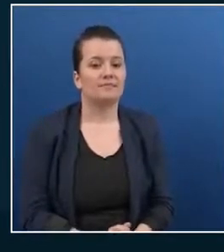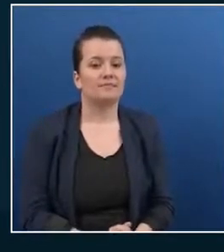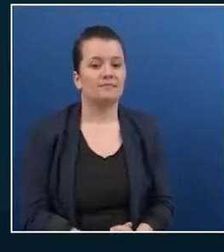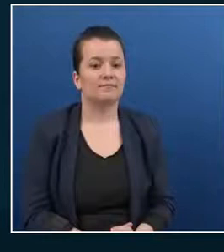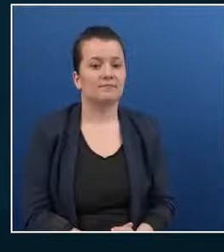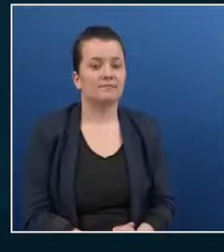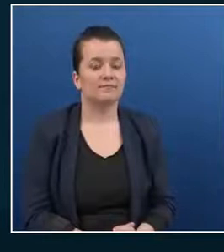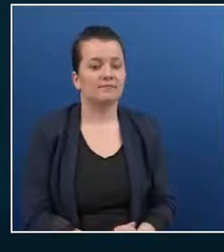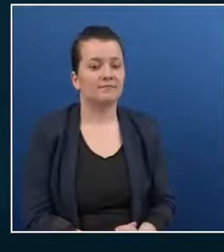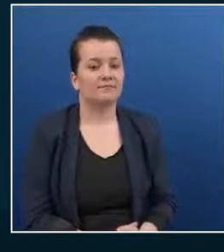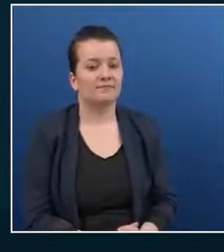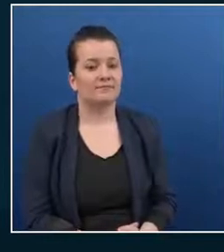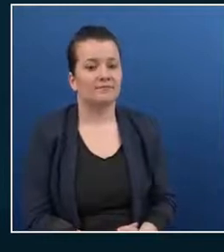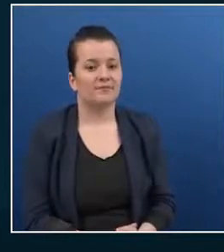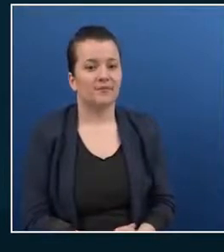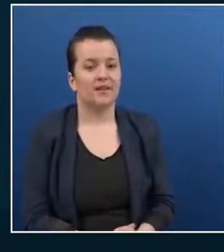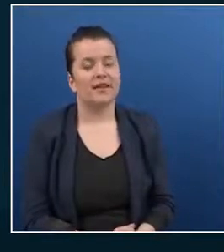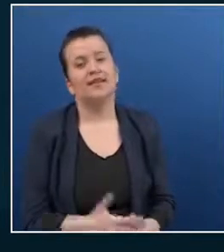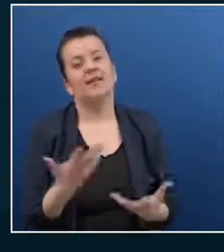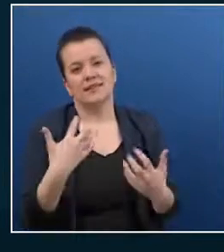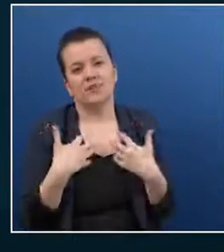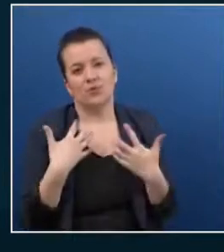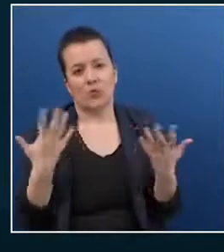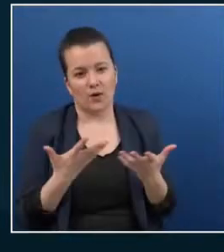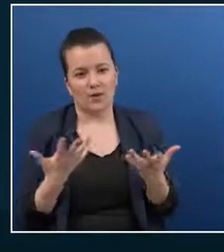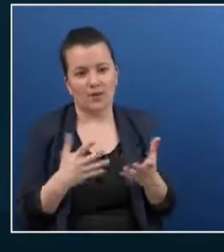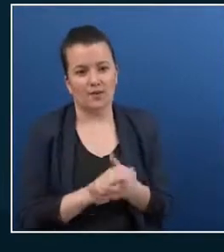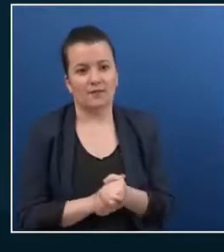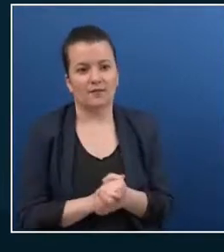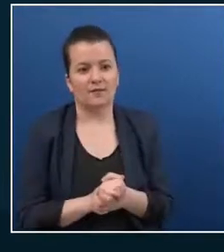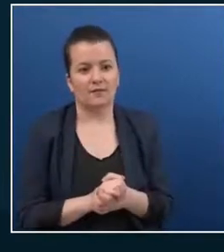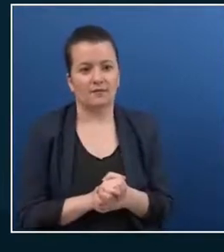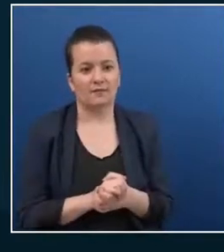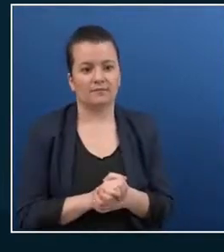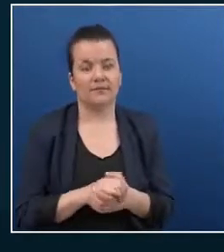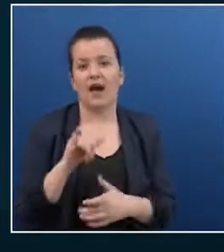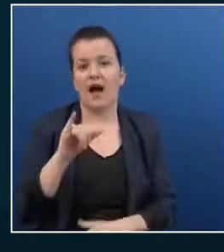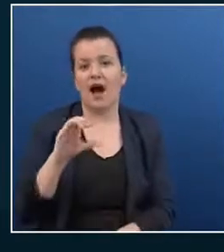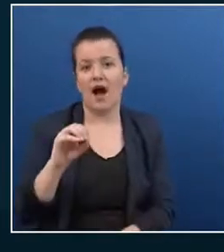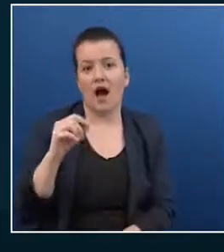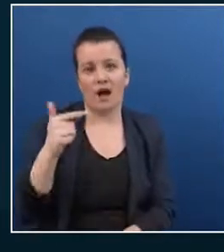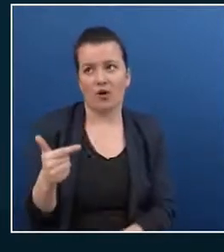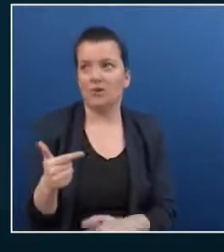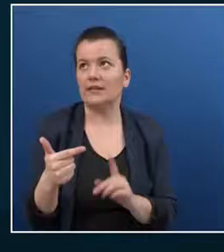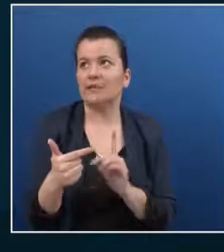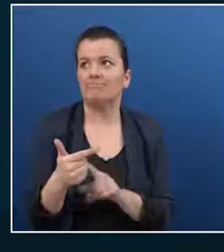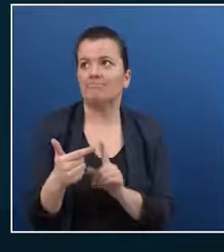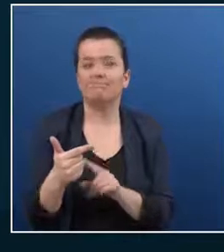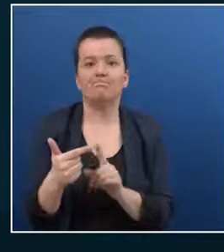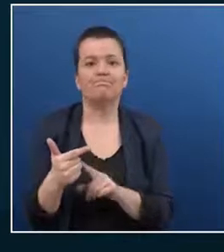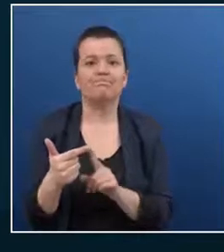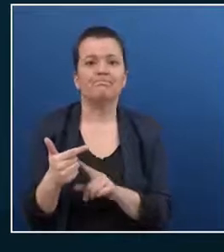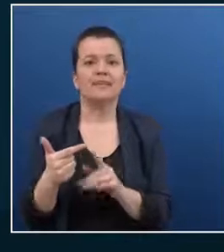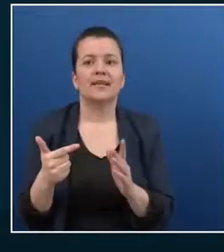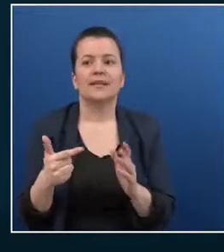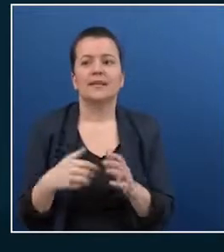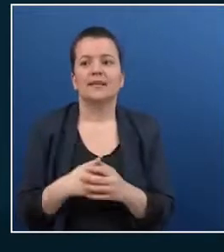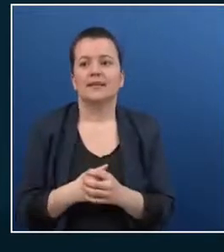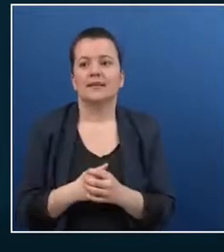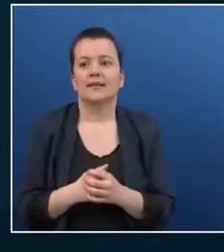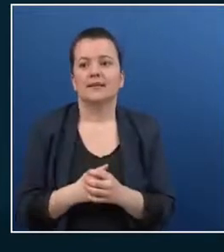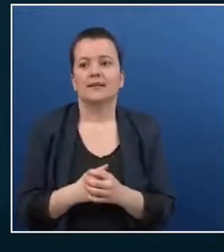when I write about this, it expands into IoT is just in the middle